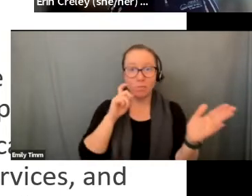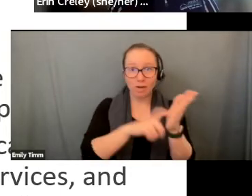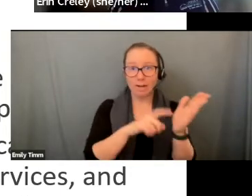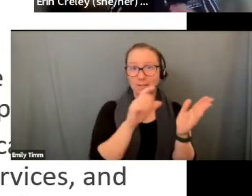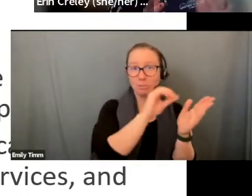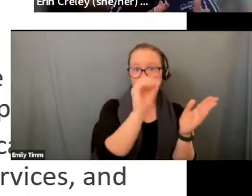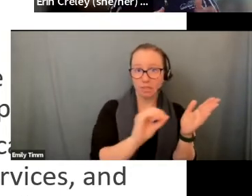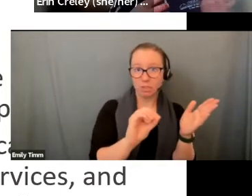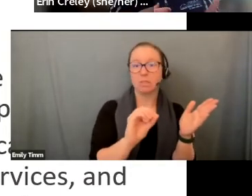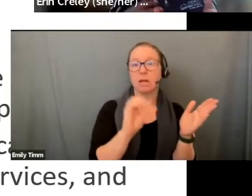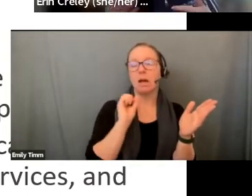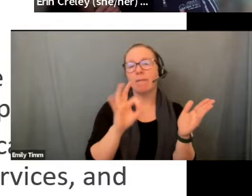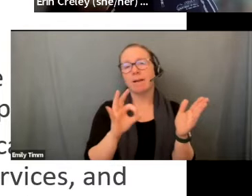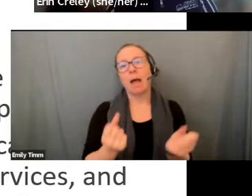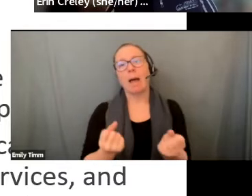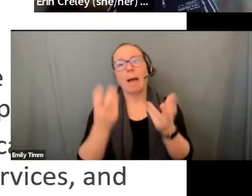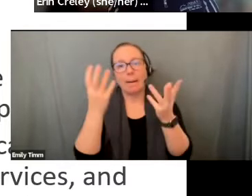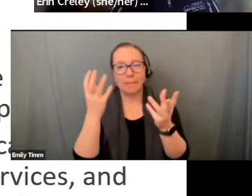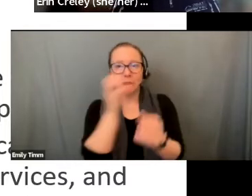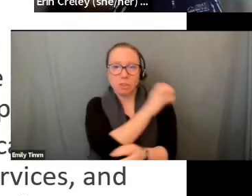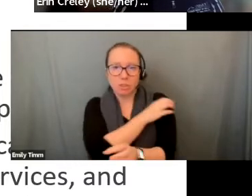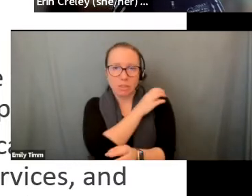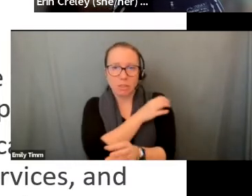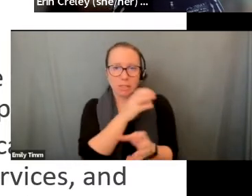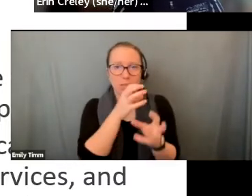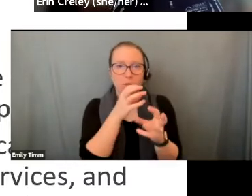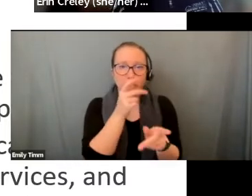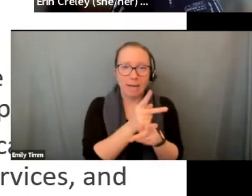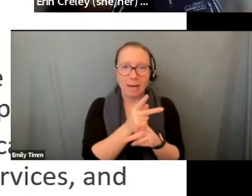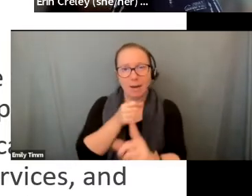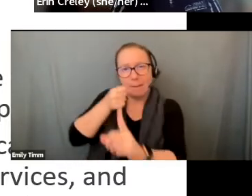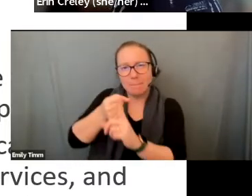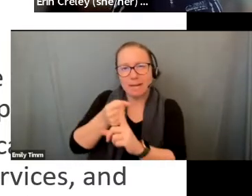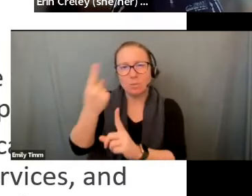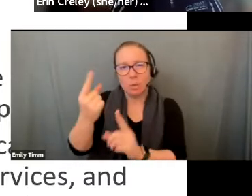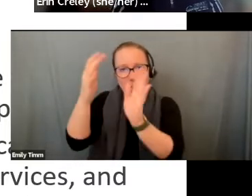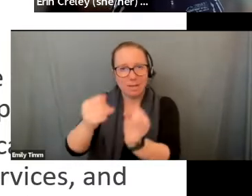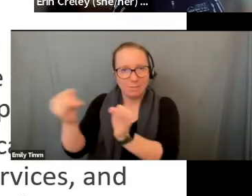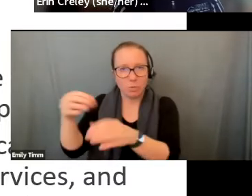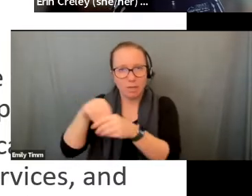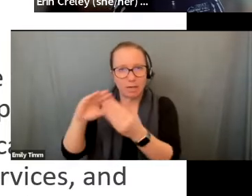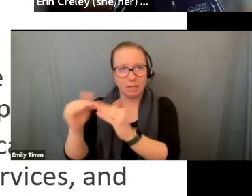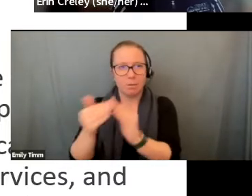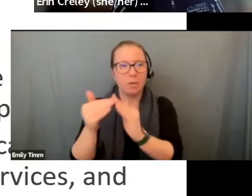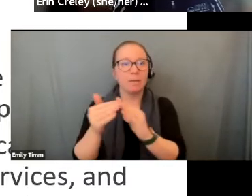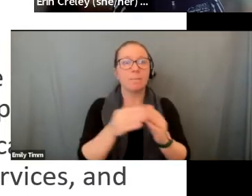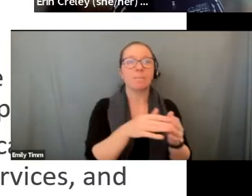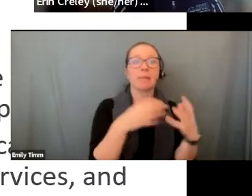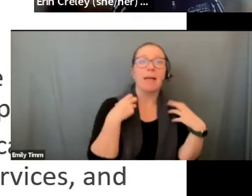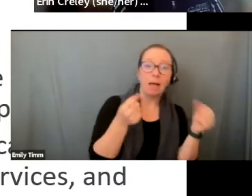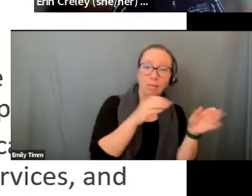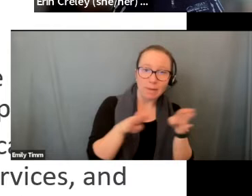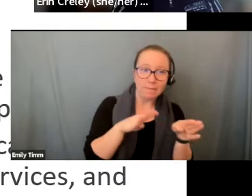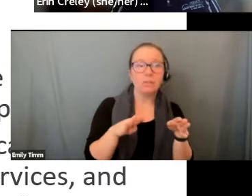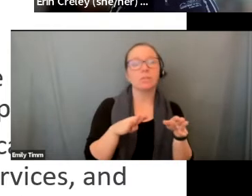of how much clinical care actually impacts the health and well-being of an individual and in the community. Health behaviors, social and economic